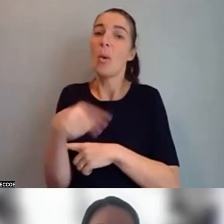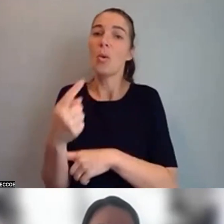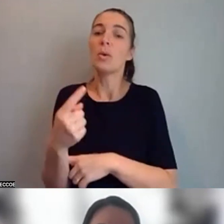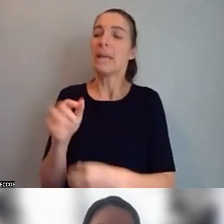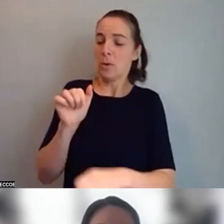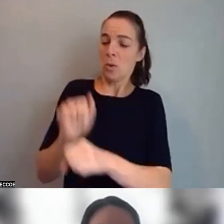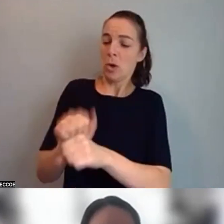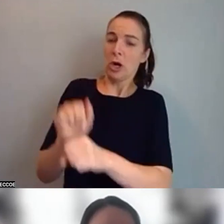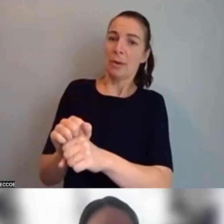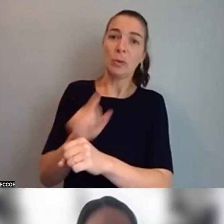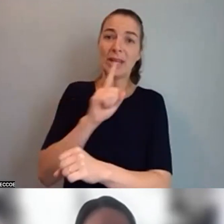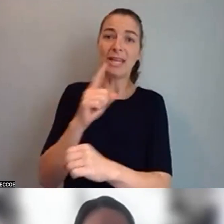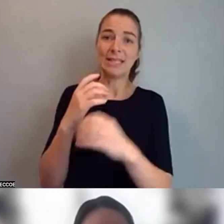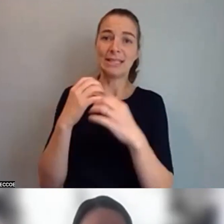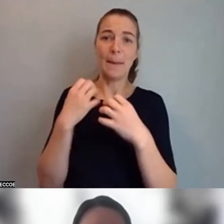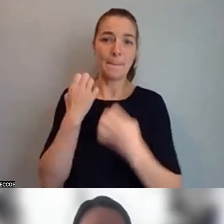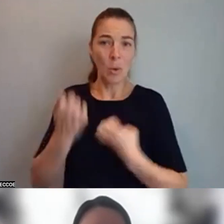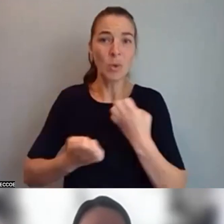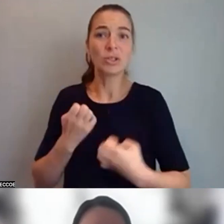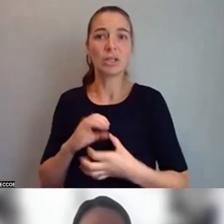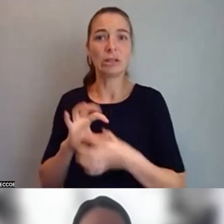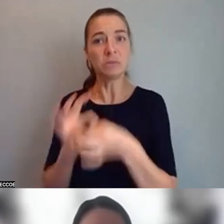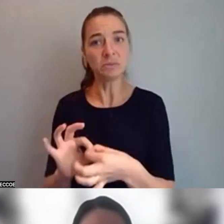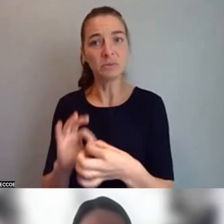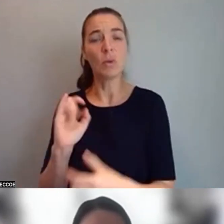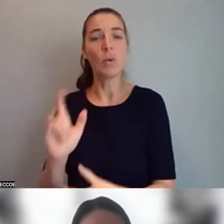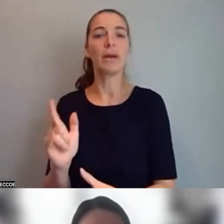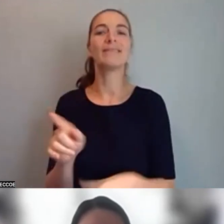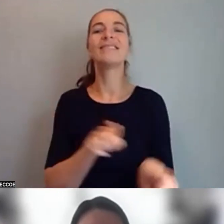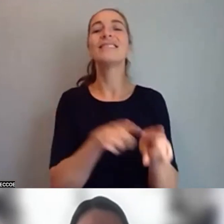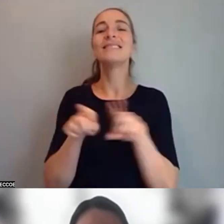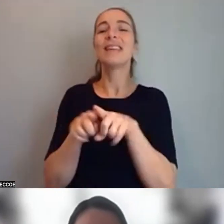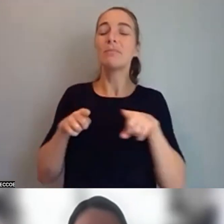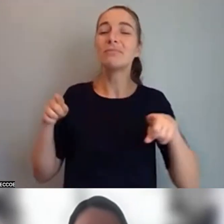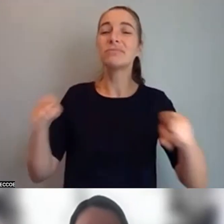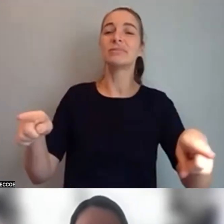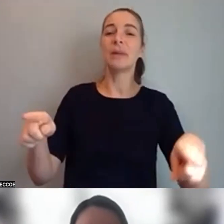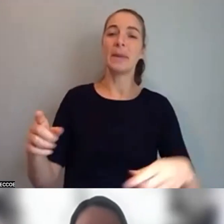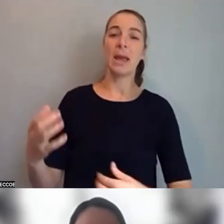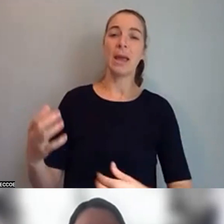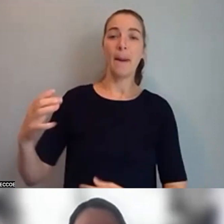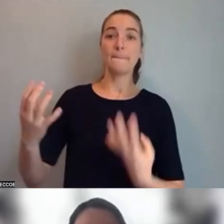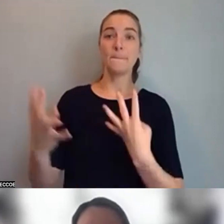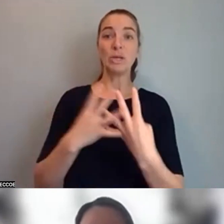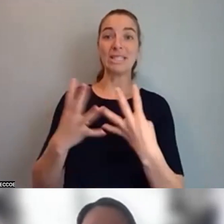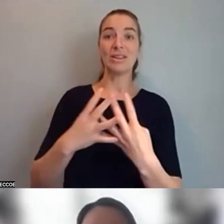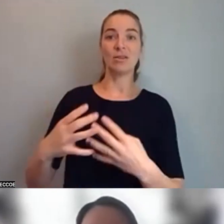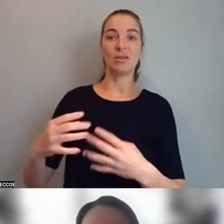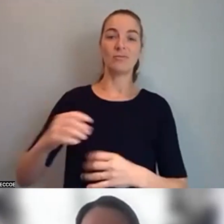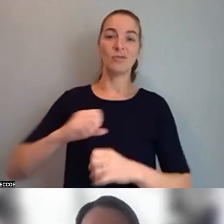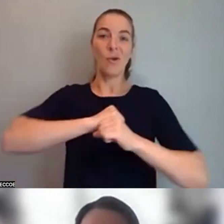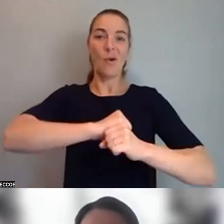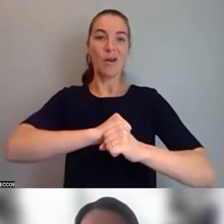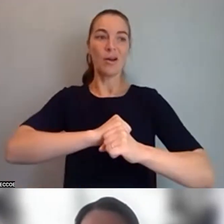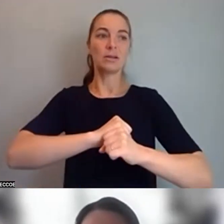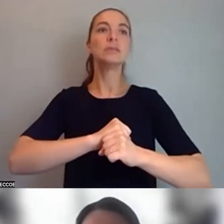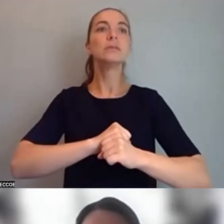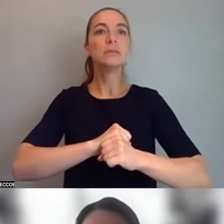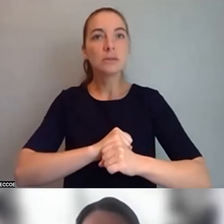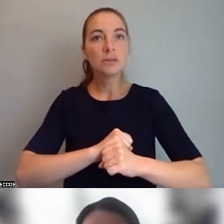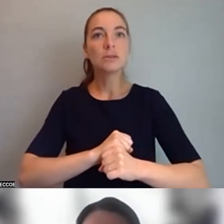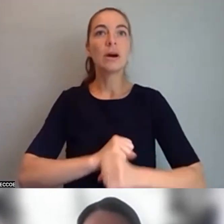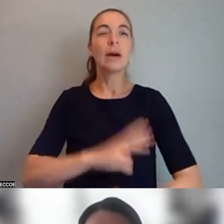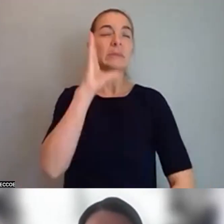being a prison guard or something, you know, or a police member or a member in the military. It's like, it's a deeply, deeply, deeply lived